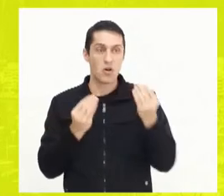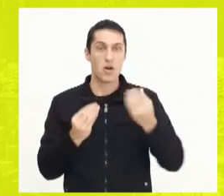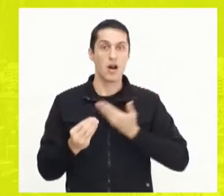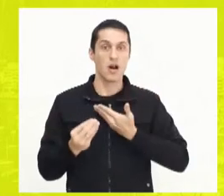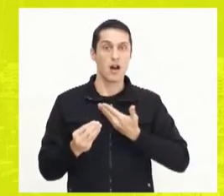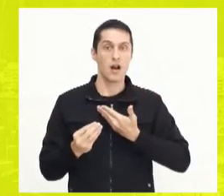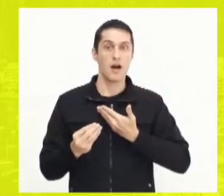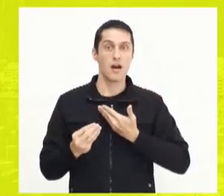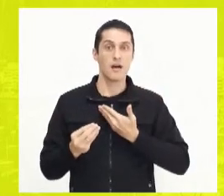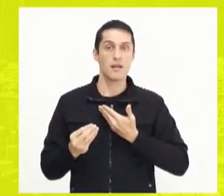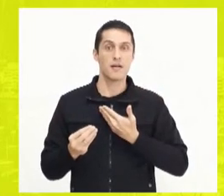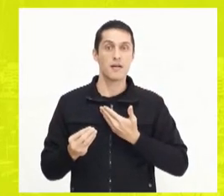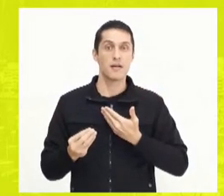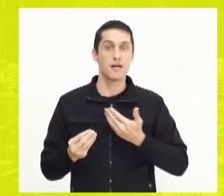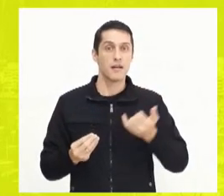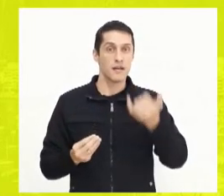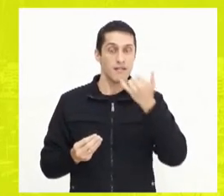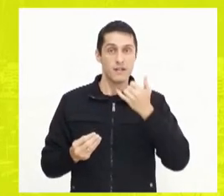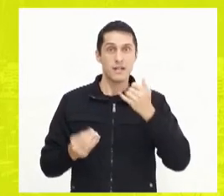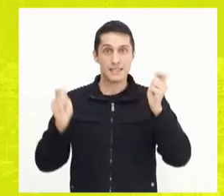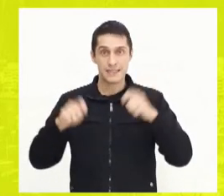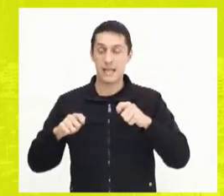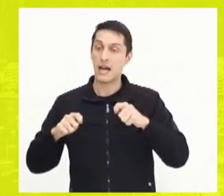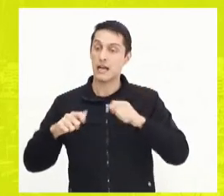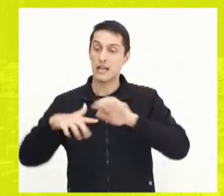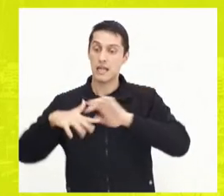a lot of people use